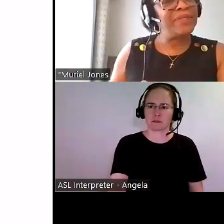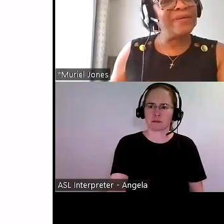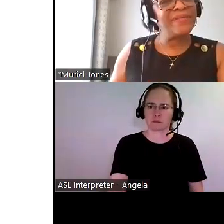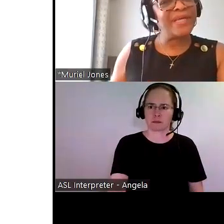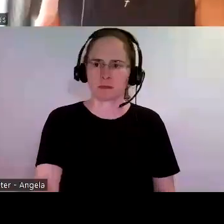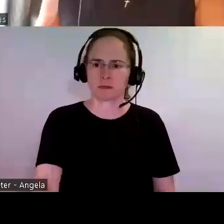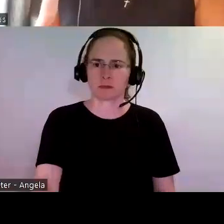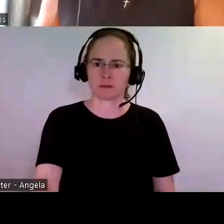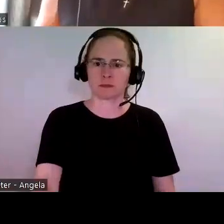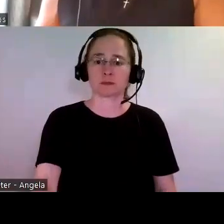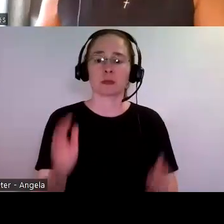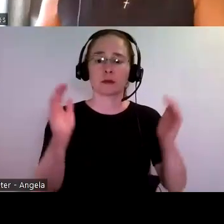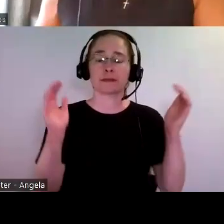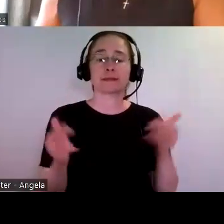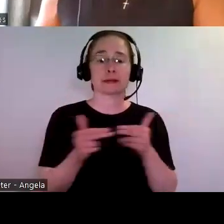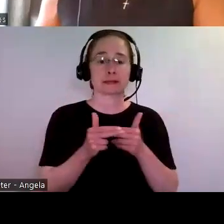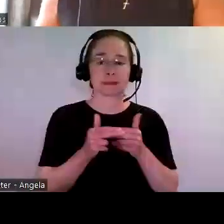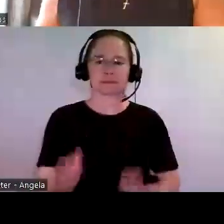I believe the next slide.